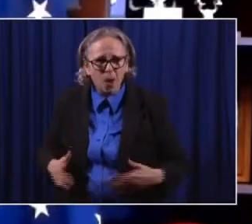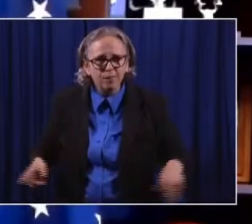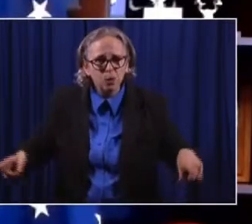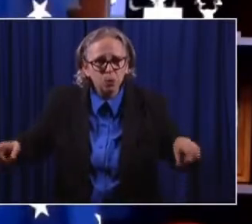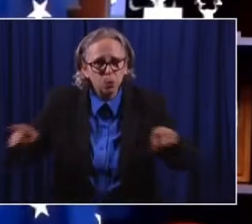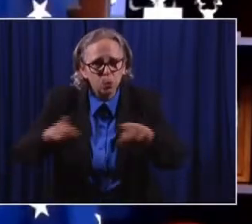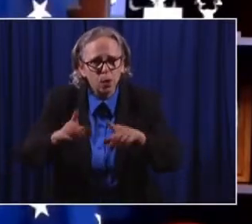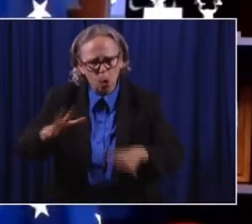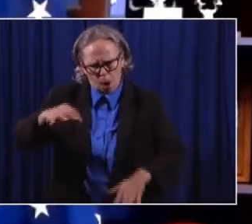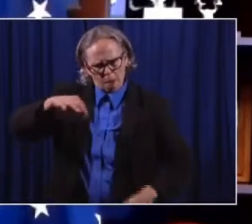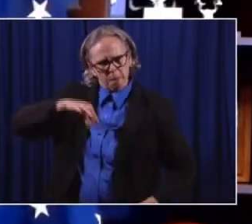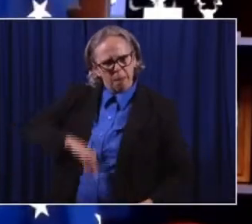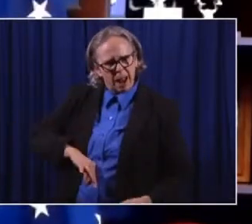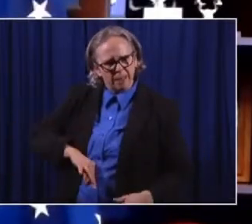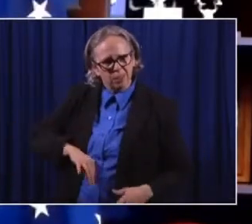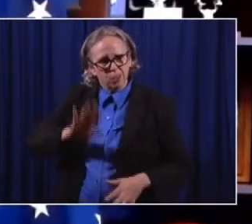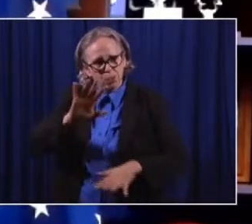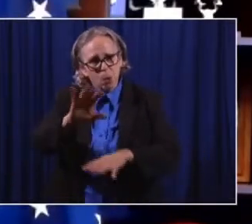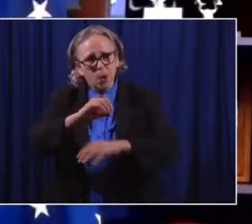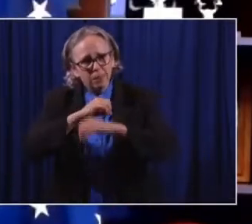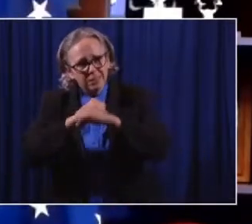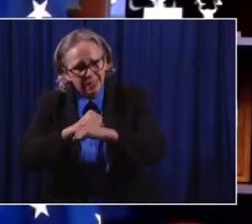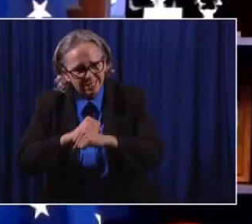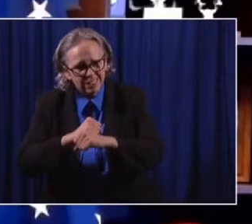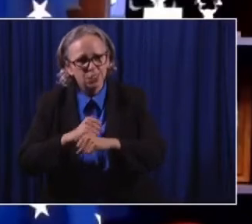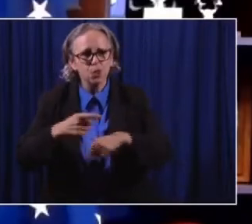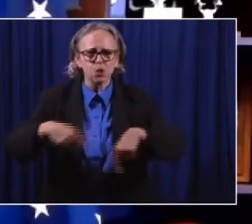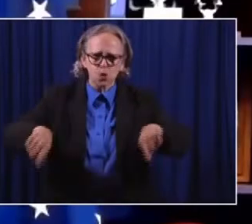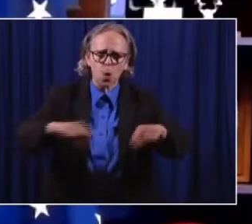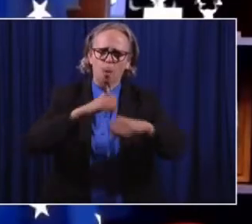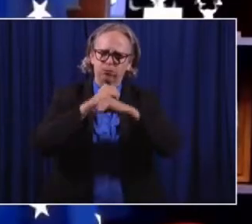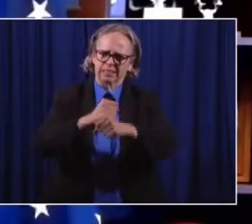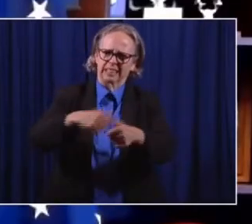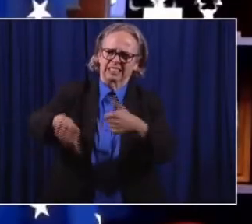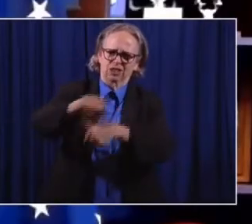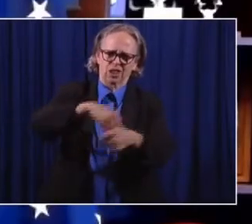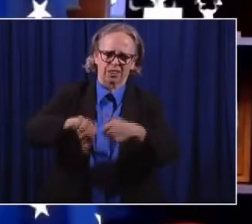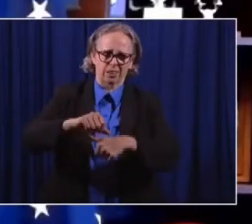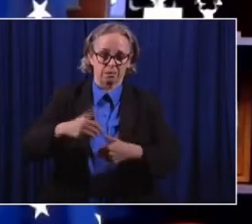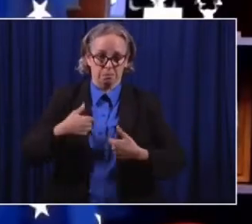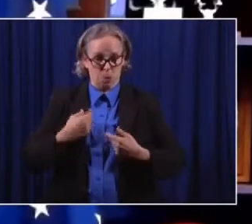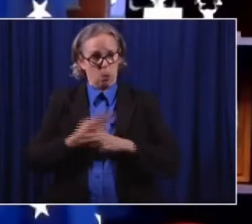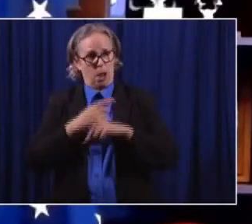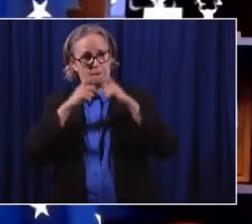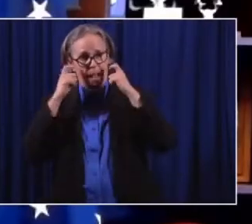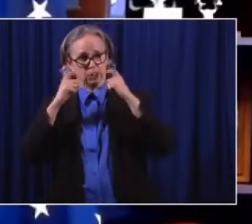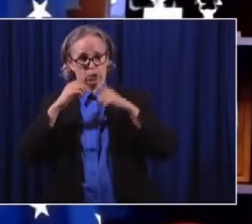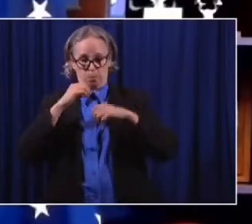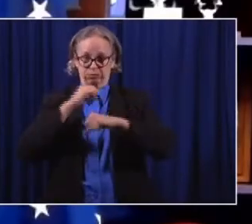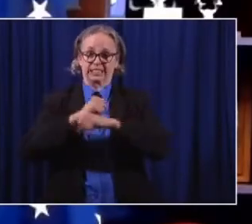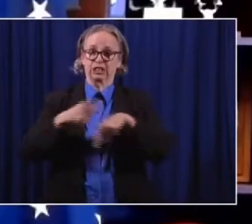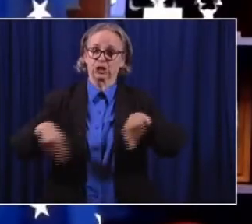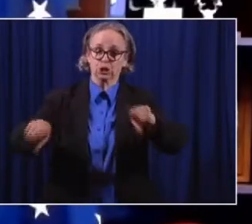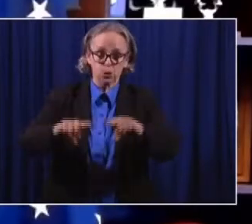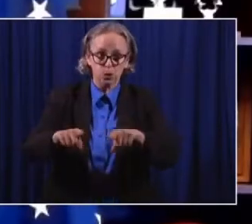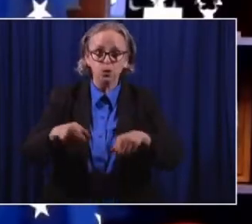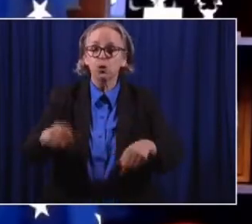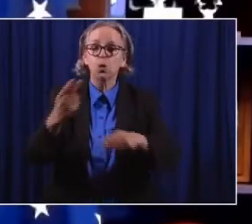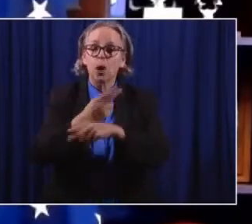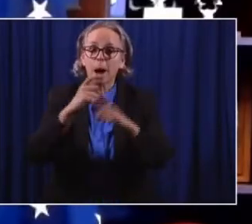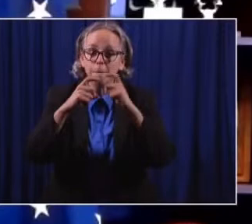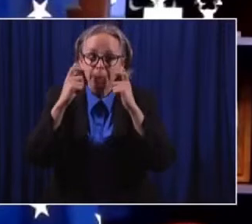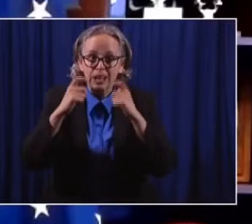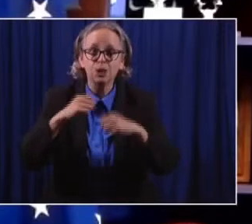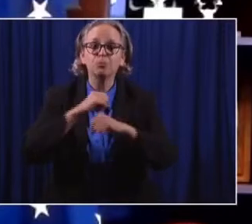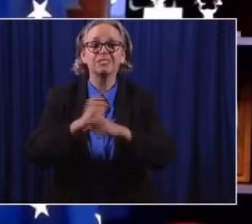folks out there to do it to protect each other. I wear it so that I'm protecting the people that I'm around. When they wear it, they're protecting me.